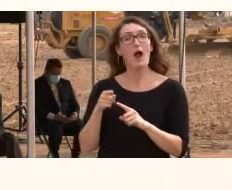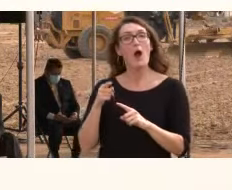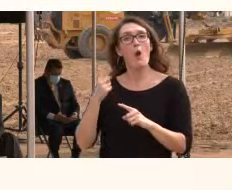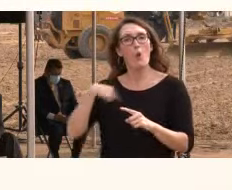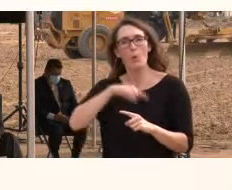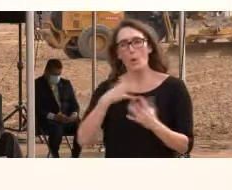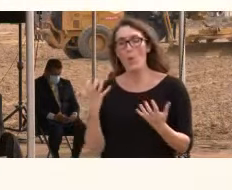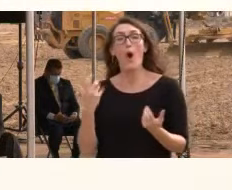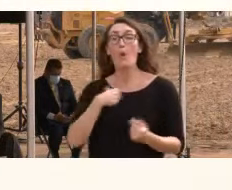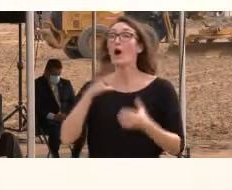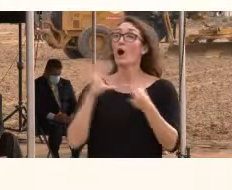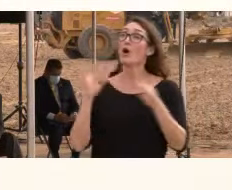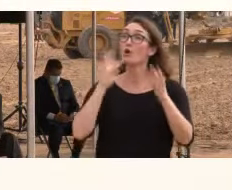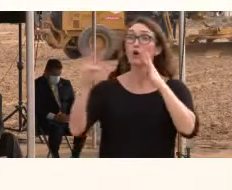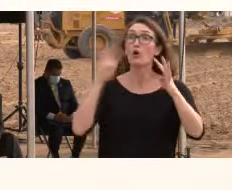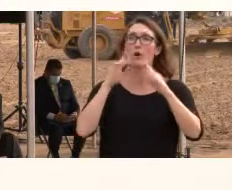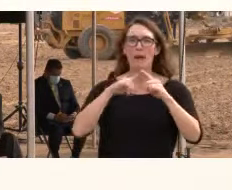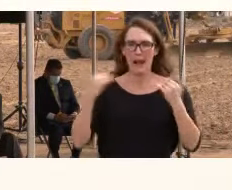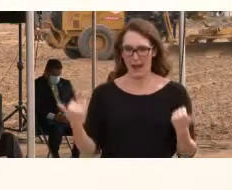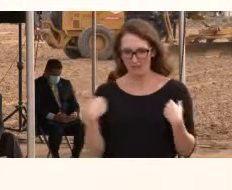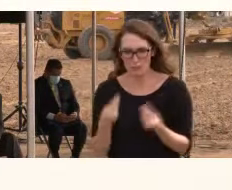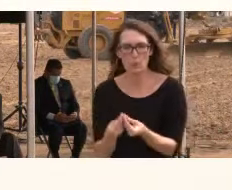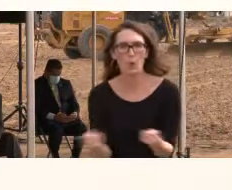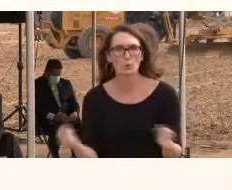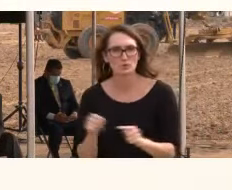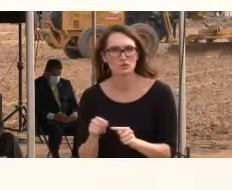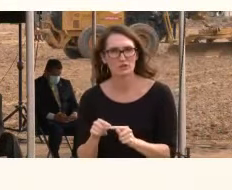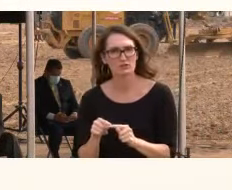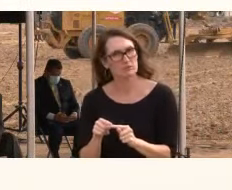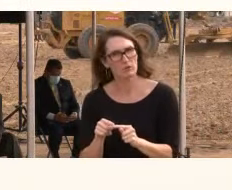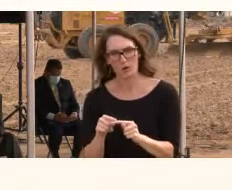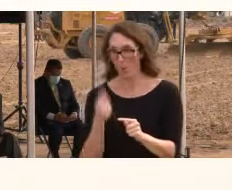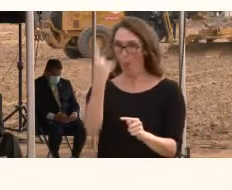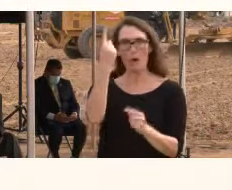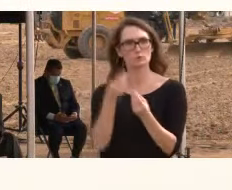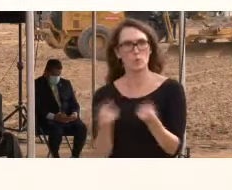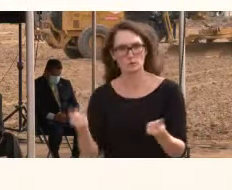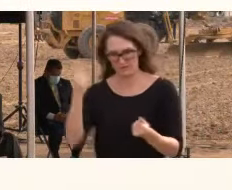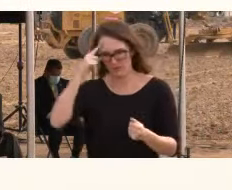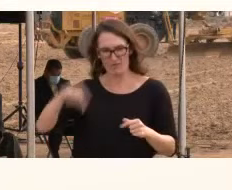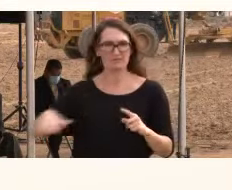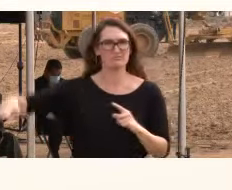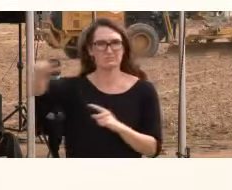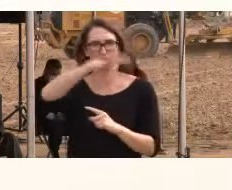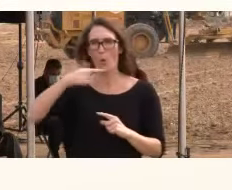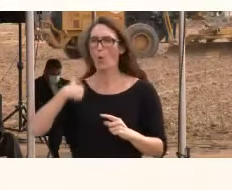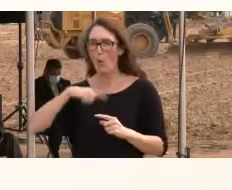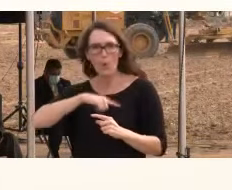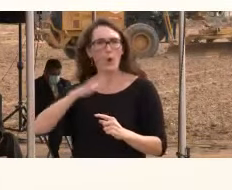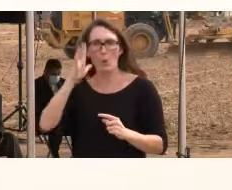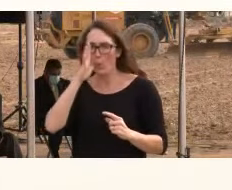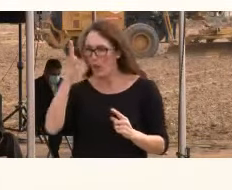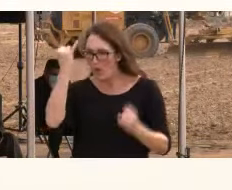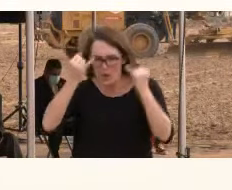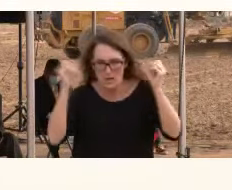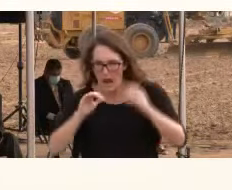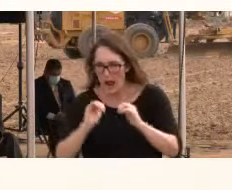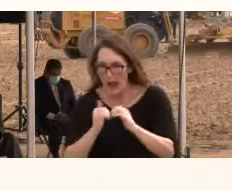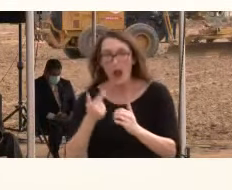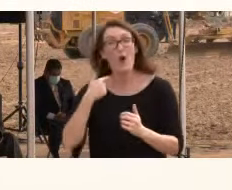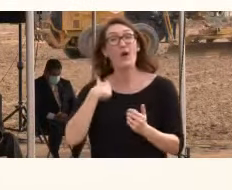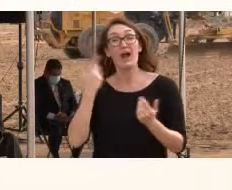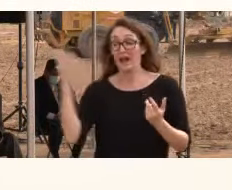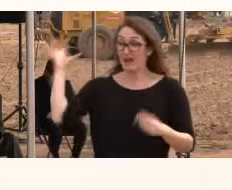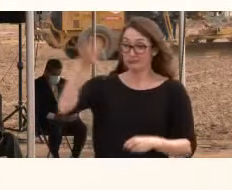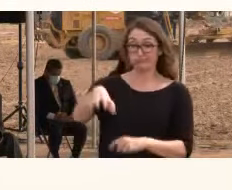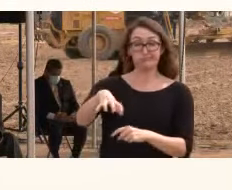Fresno. I believe this campus will meet the needs of the community because we are not just bringing a campus to